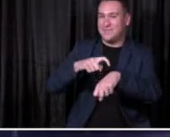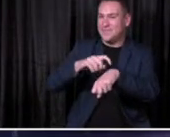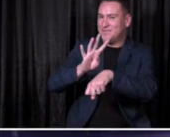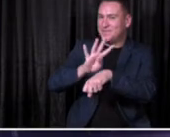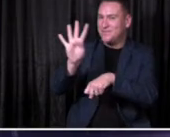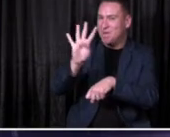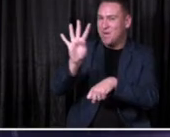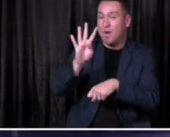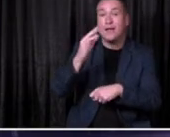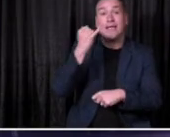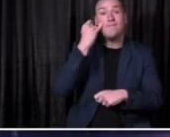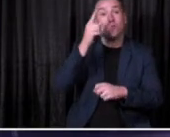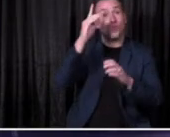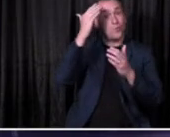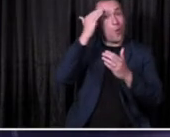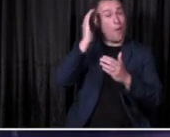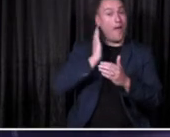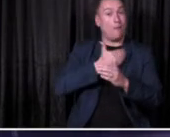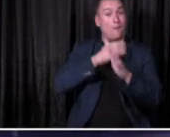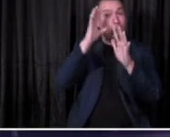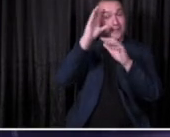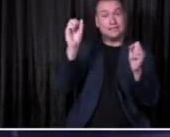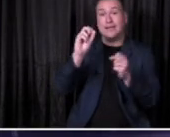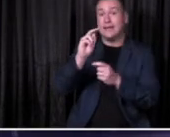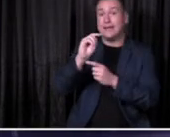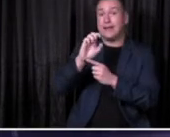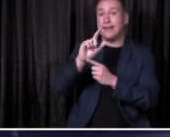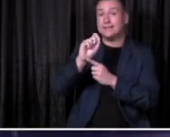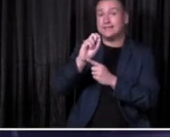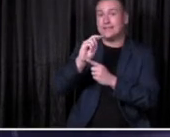our President Nelson, it will be worth the wait.